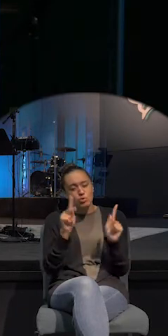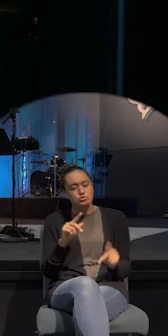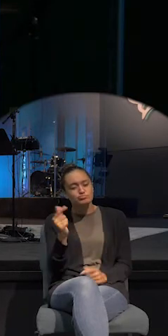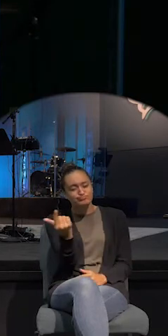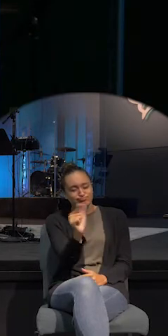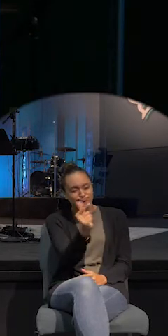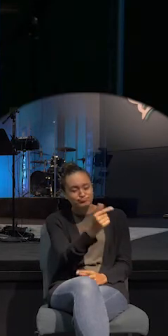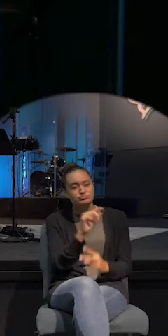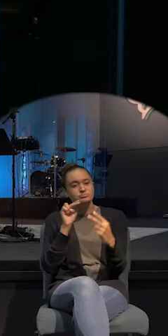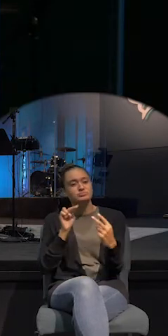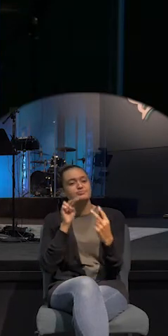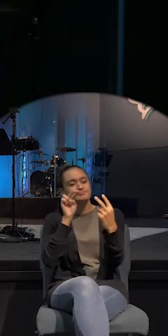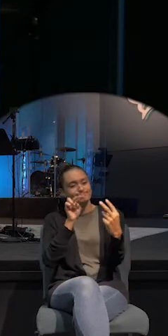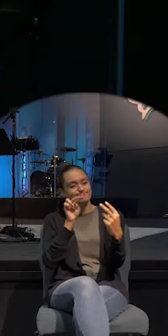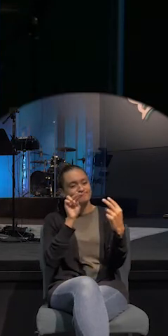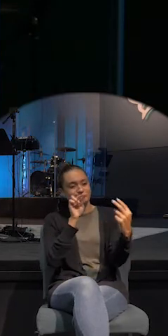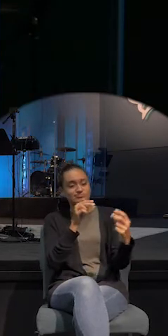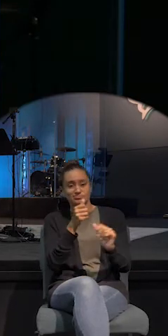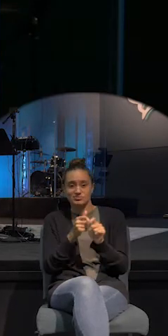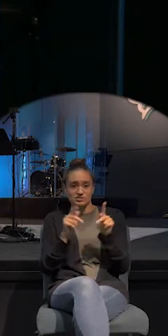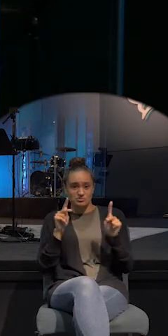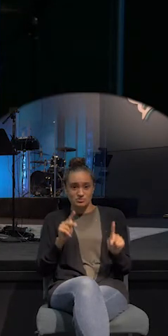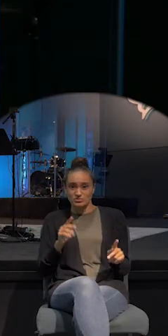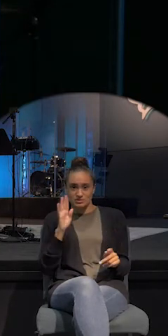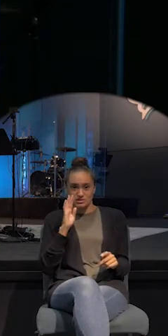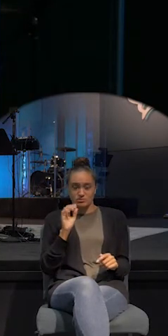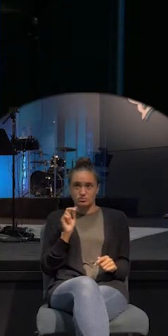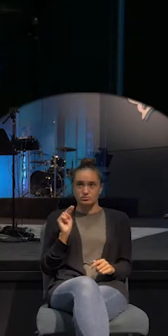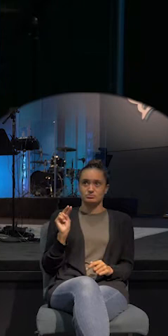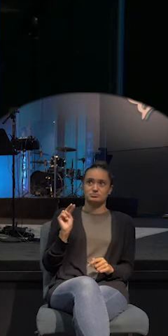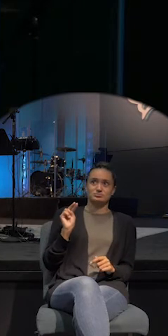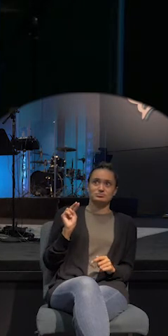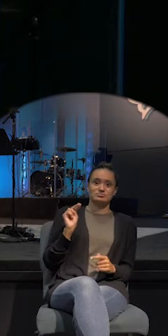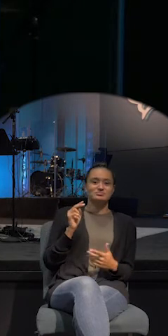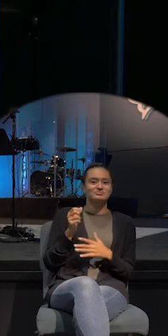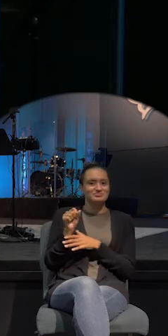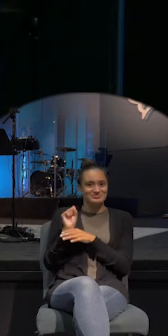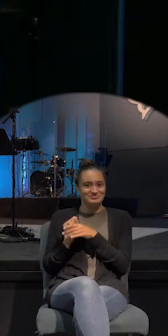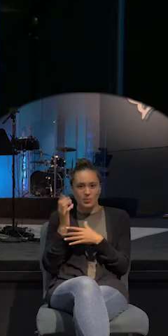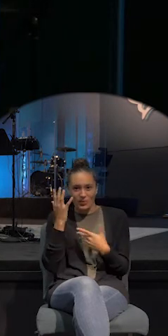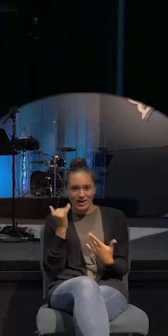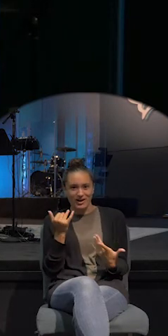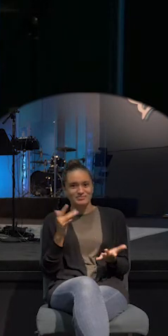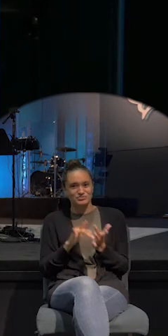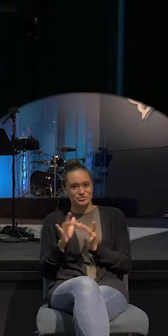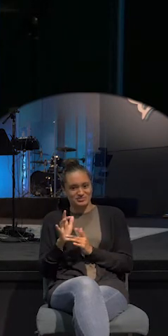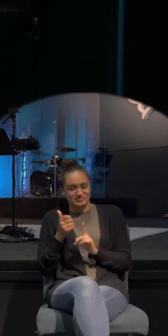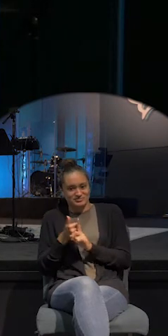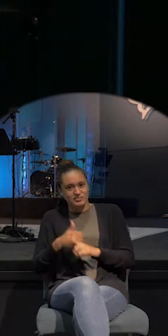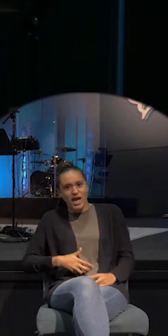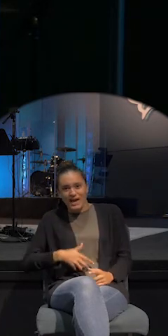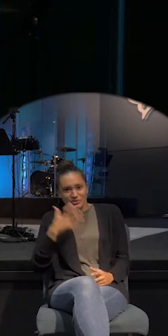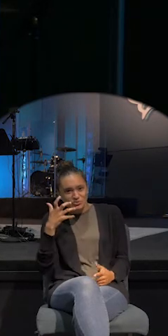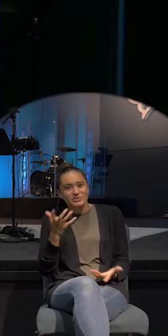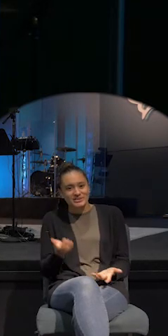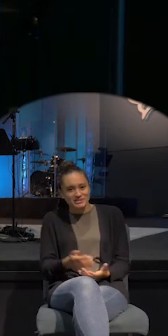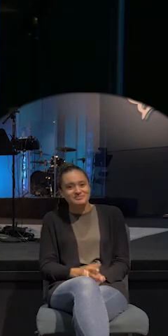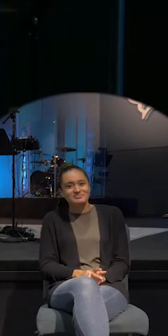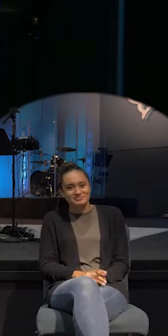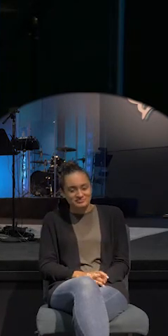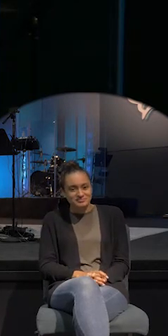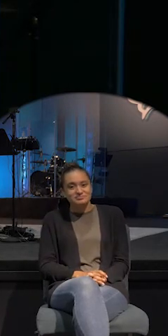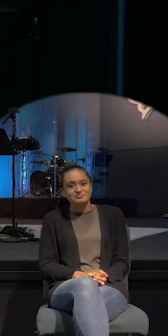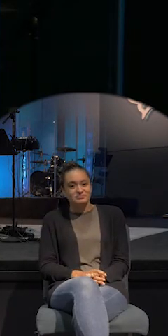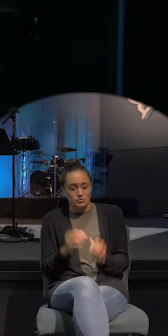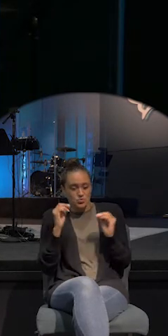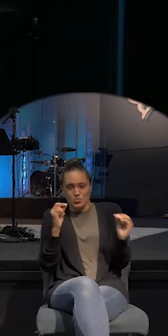and each one of them would be withering under his gaze as he's looking at them because he's angry. He's angry. There's